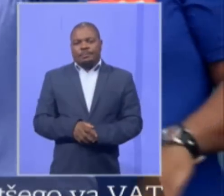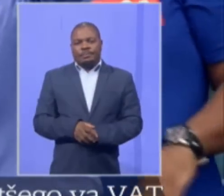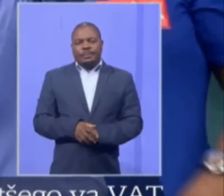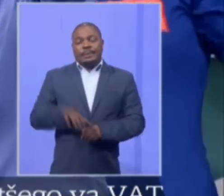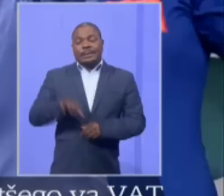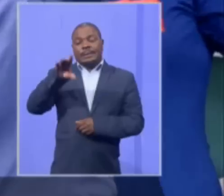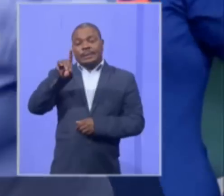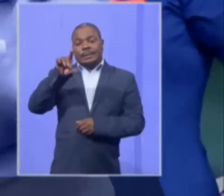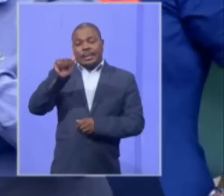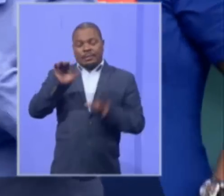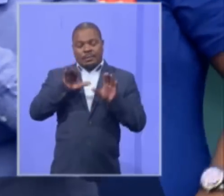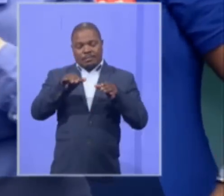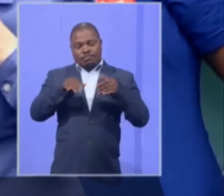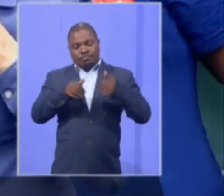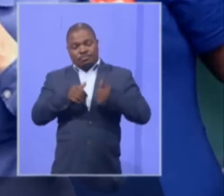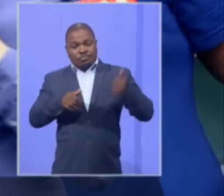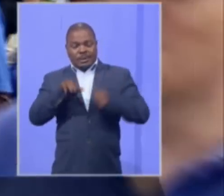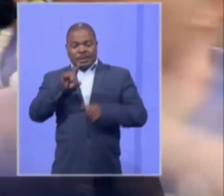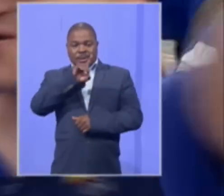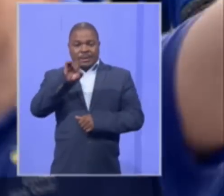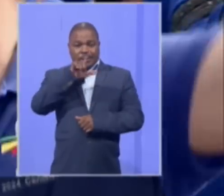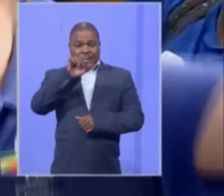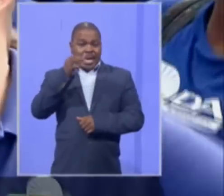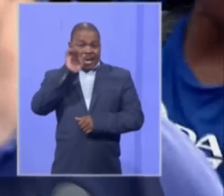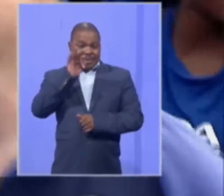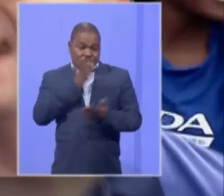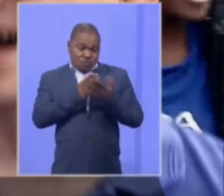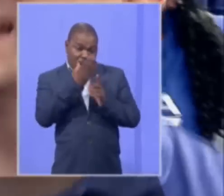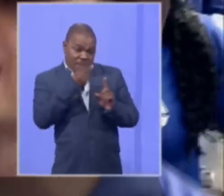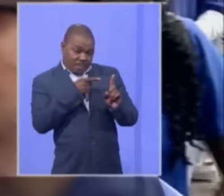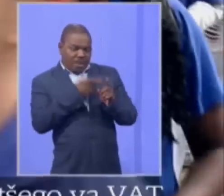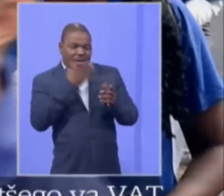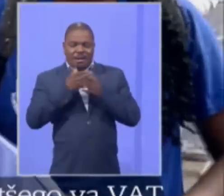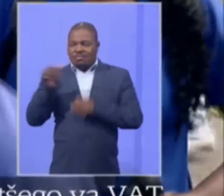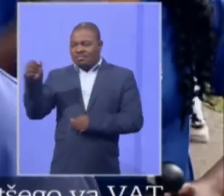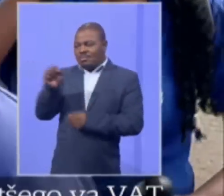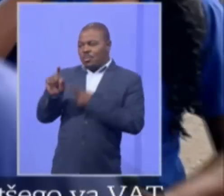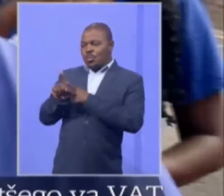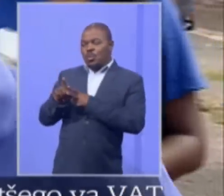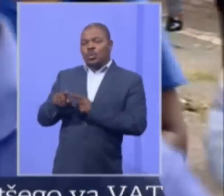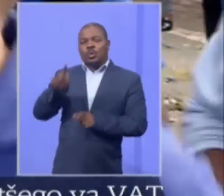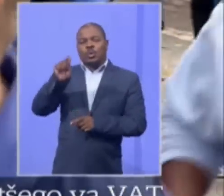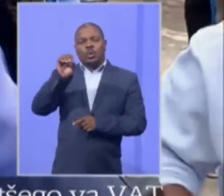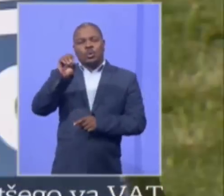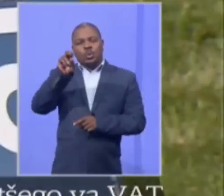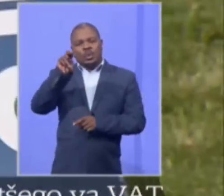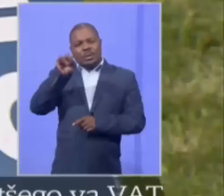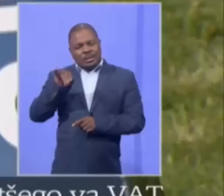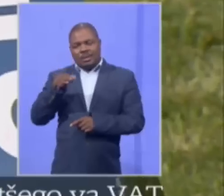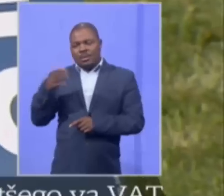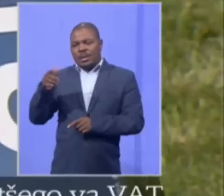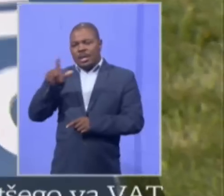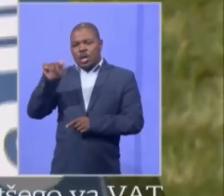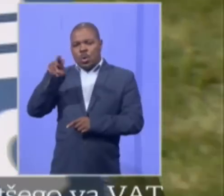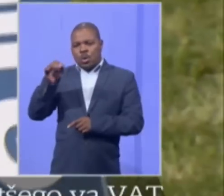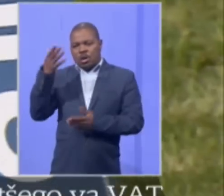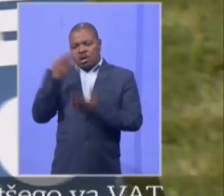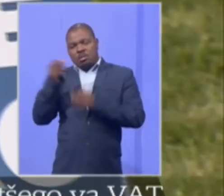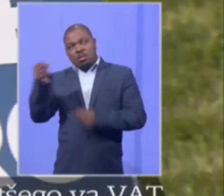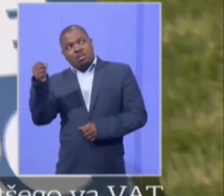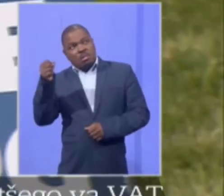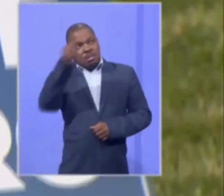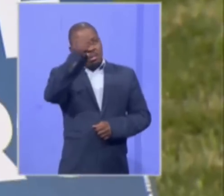ya DA Helen Zille o re nka bana le maloka e ba tla kgetha Tony Leon belo ka motseta o moswa wa Afrika Borwa ka United States